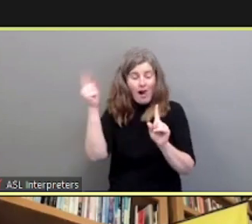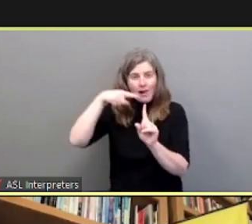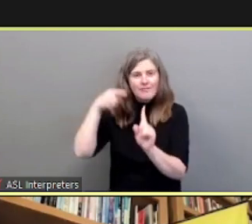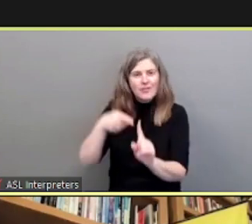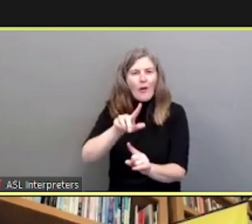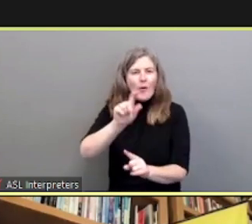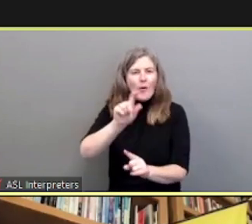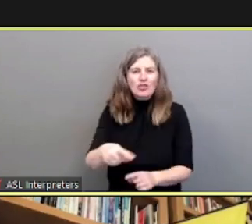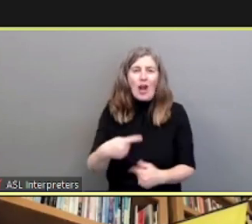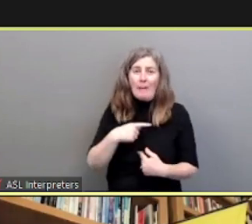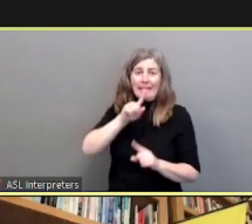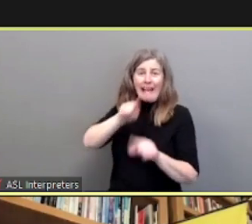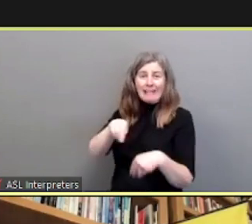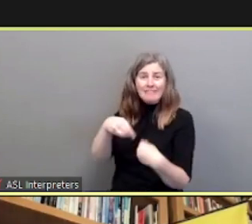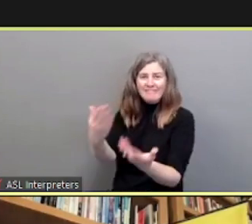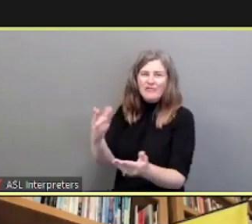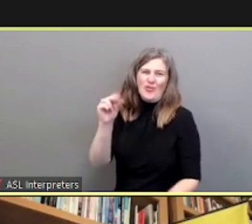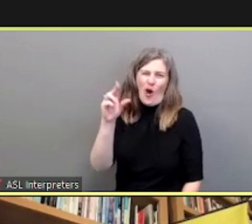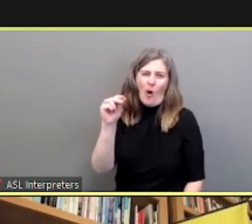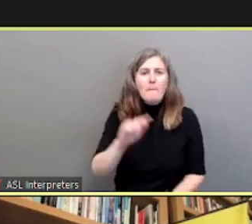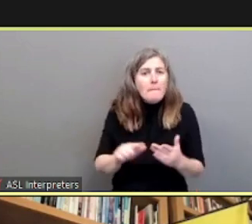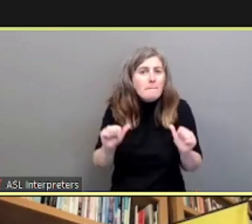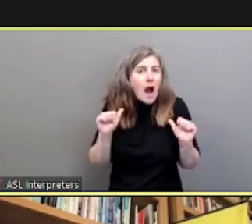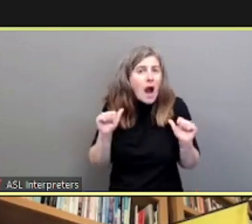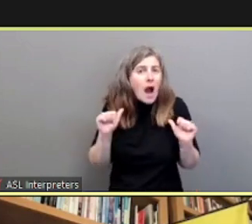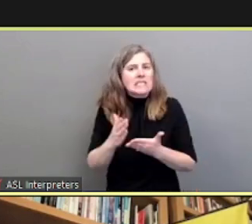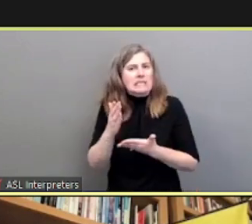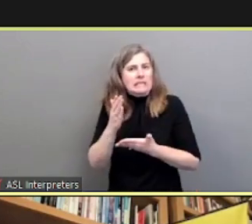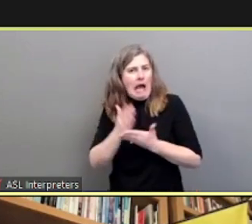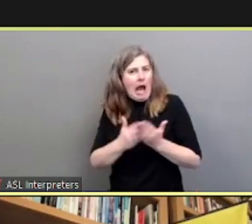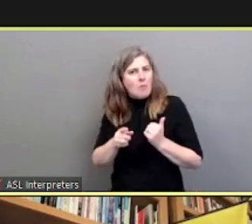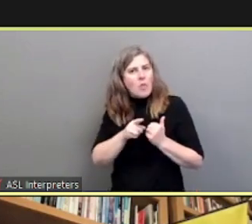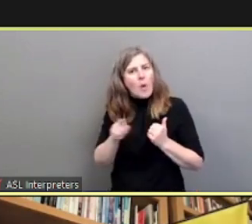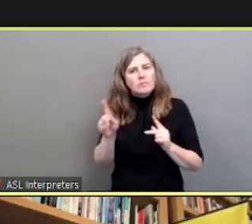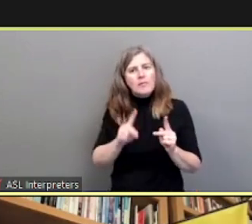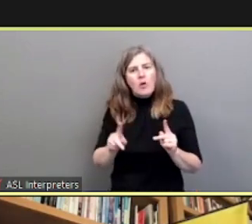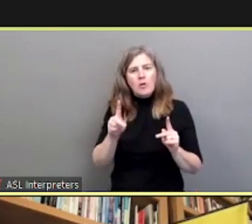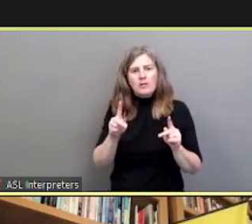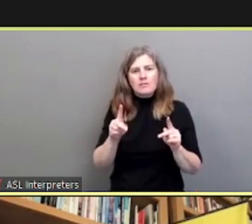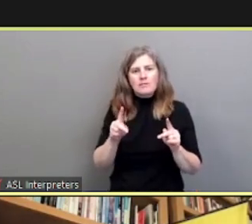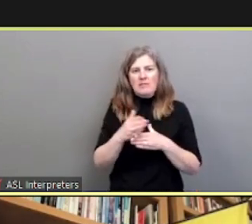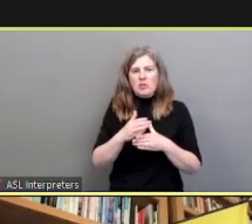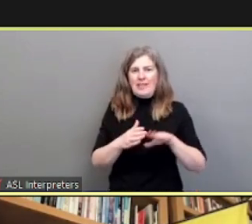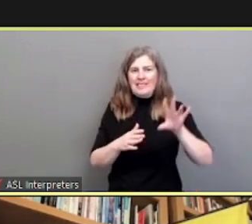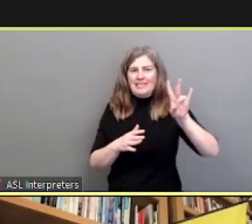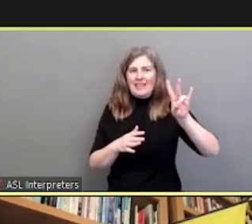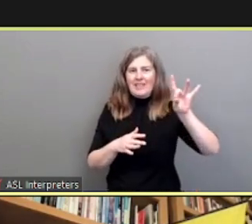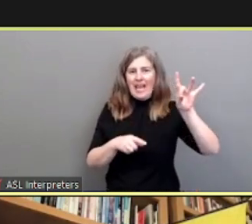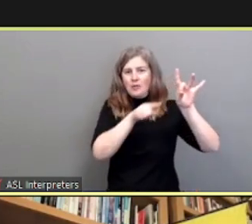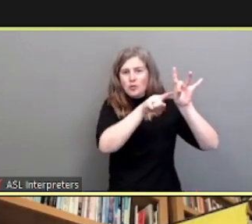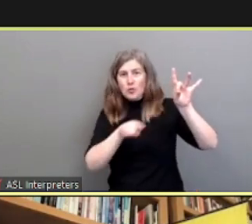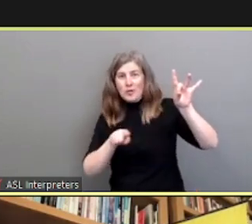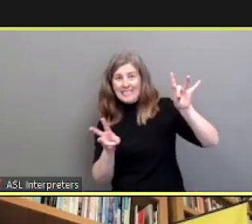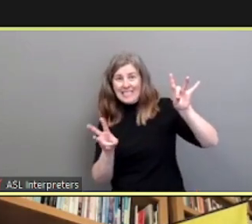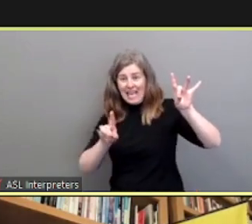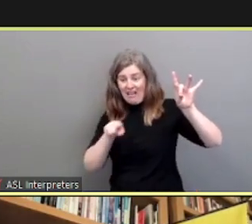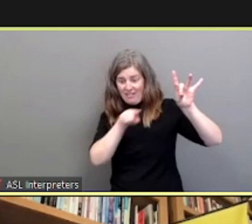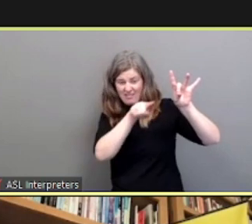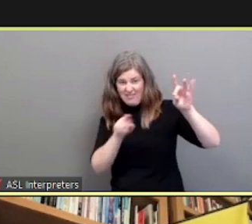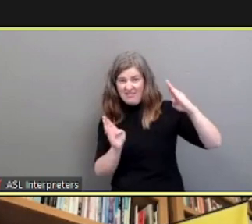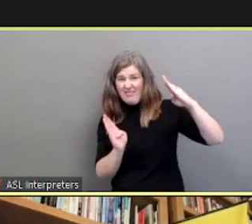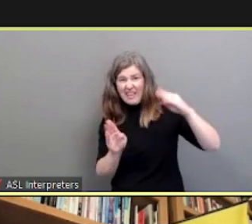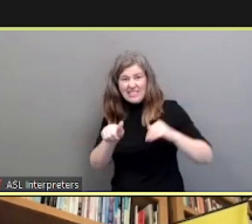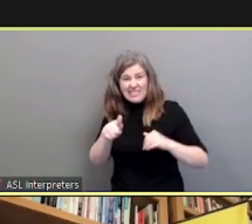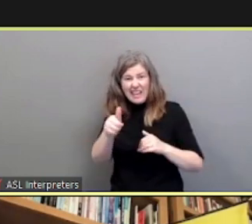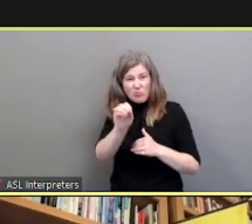give you an answer. It's certainly possible that some of those people that are the difference between these two have gotten or